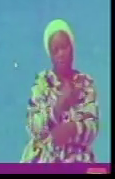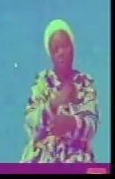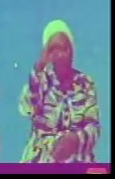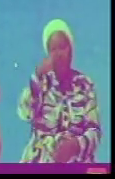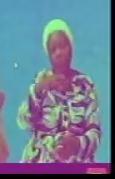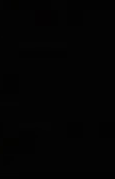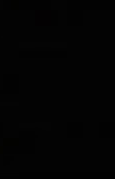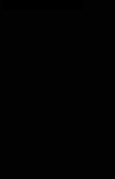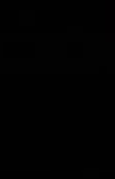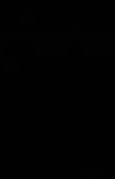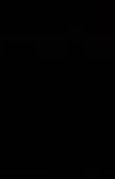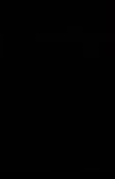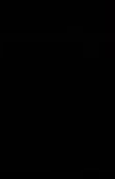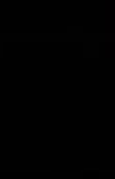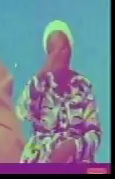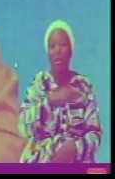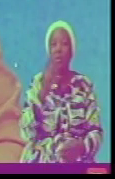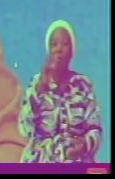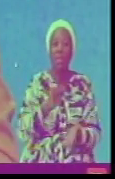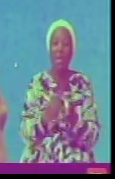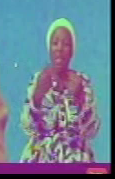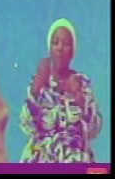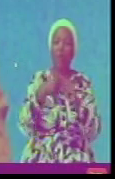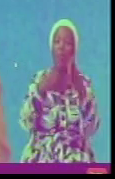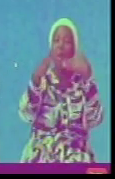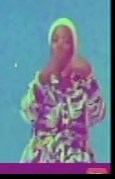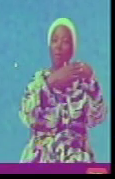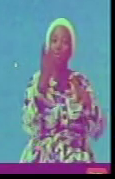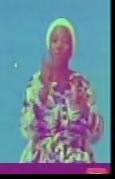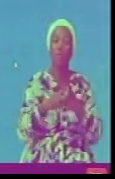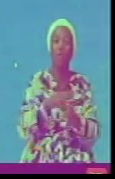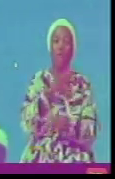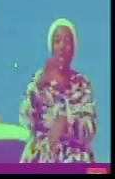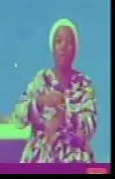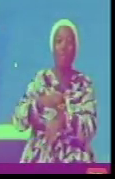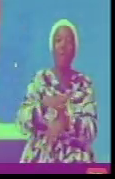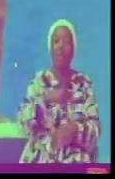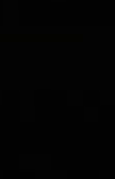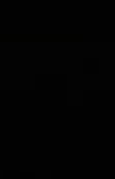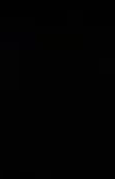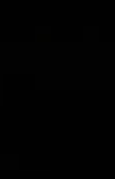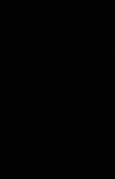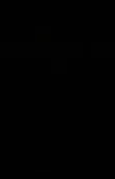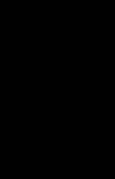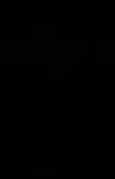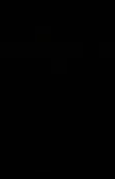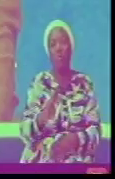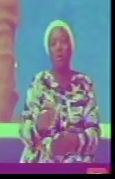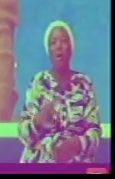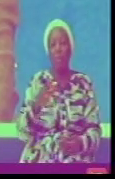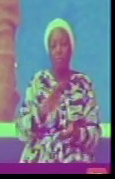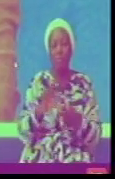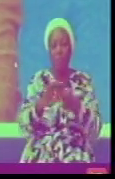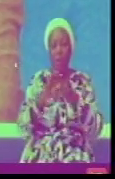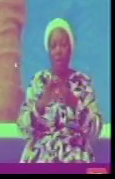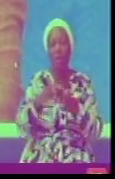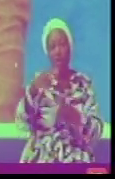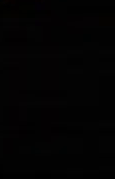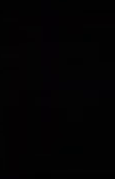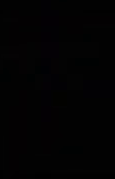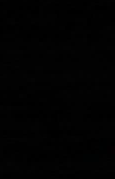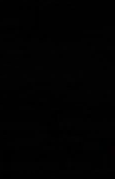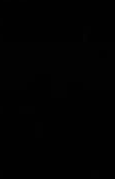so Christ, the Son of God, the Son of Man, the one that became, he came from heaven to